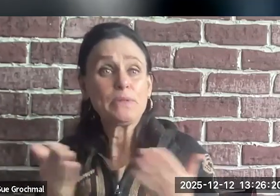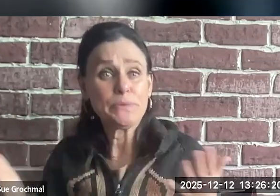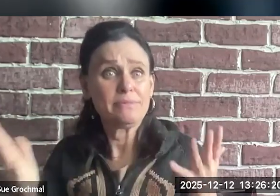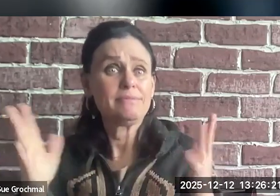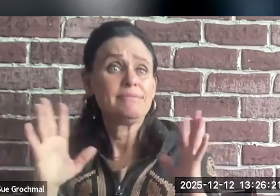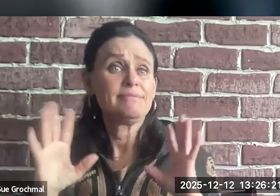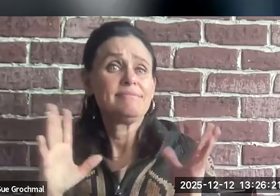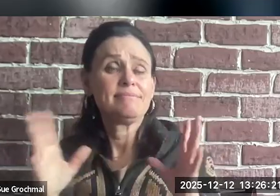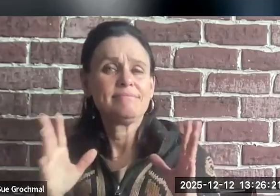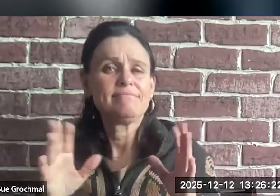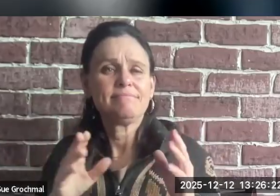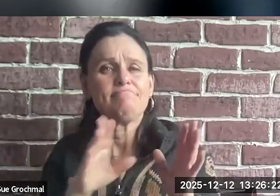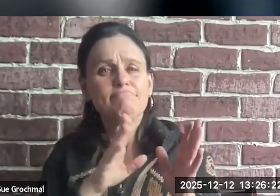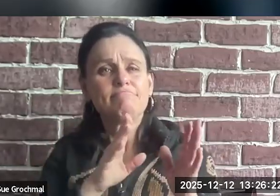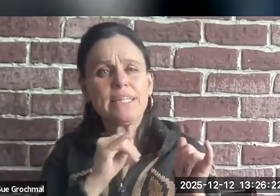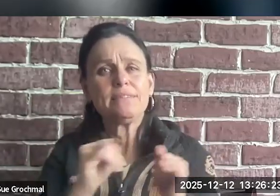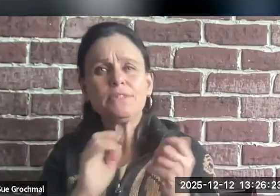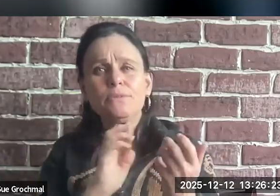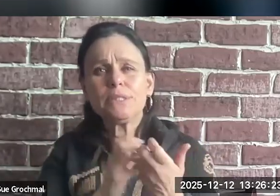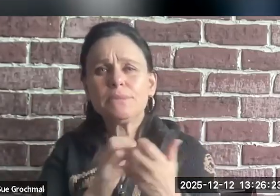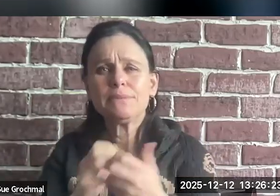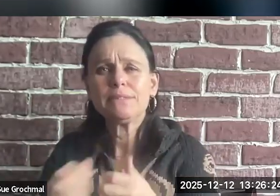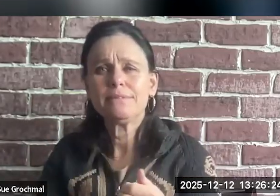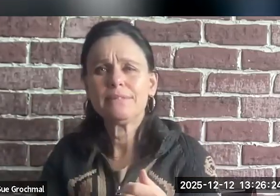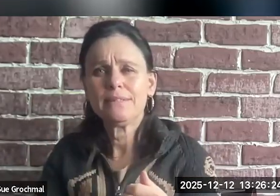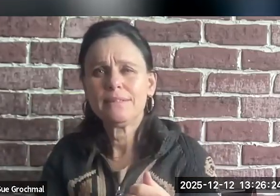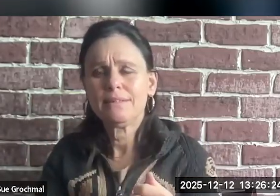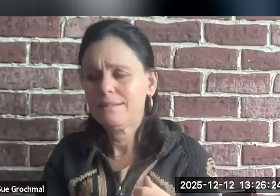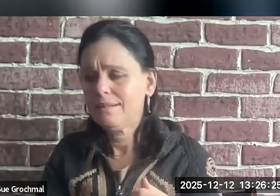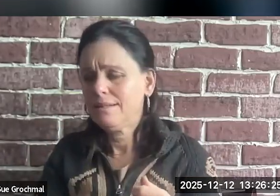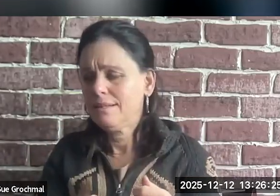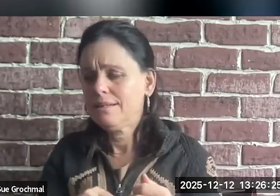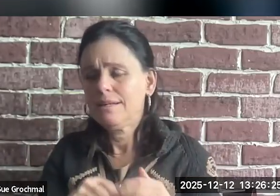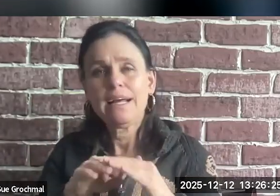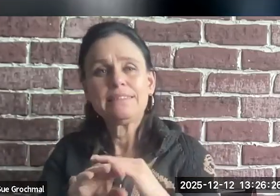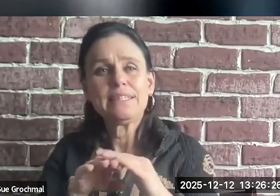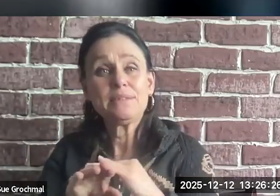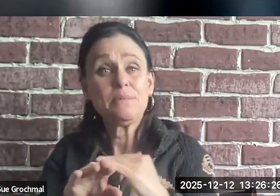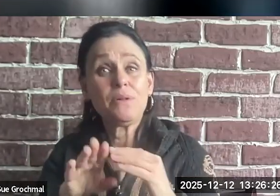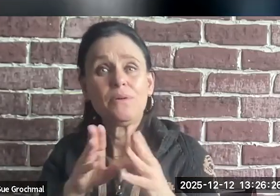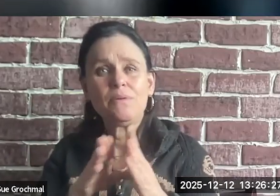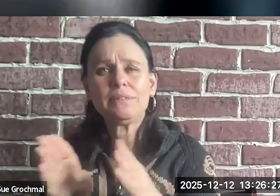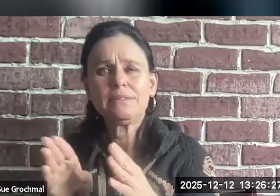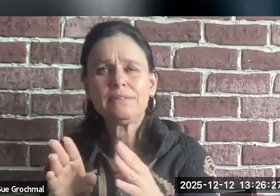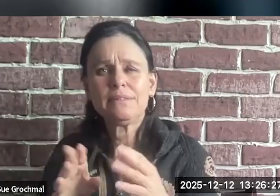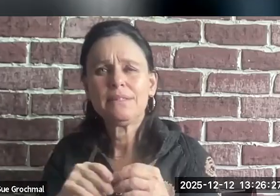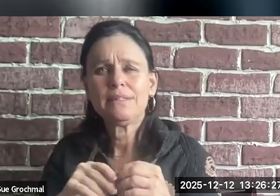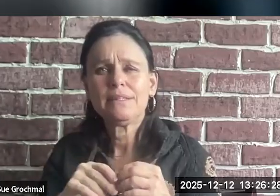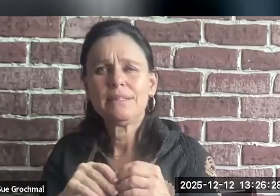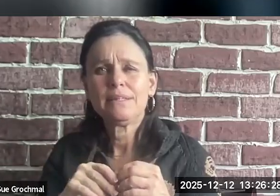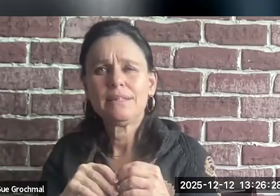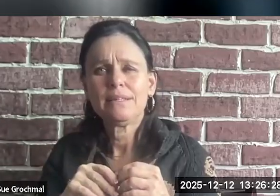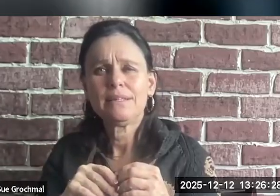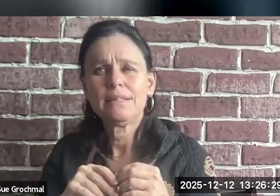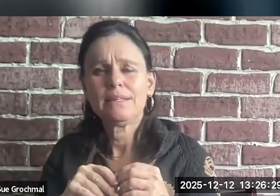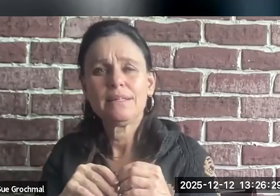are individualized and how do we find those needs. So this includes accessible forms of warning systems,